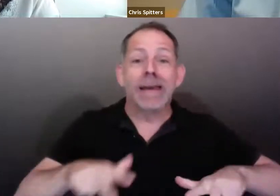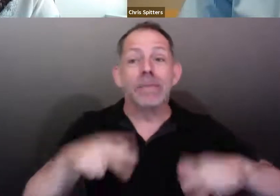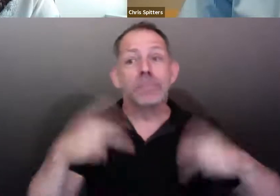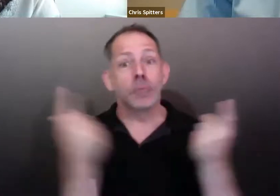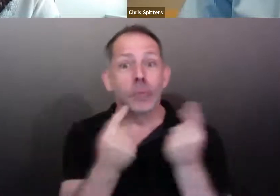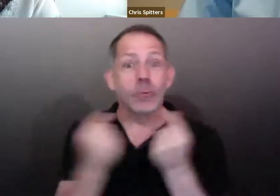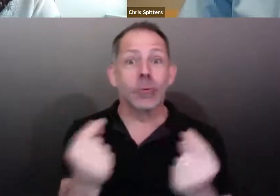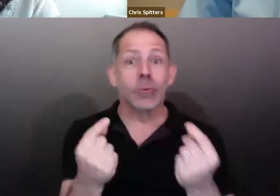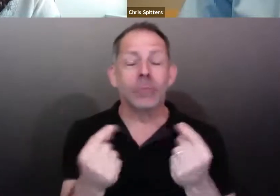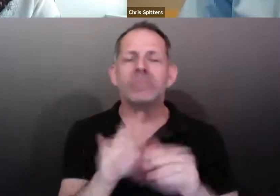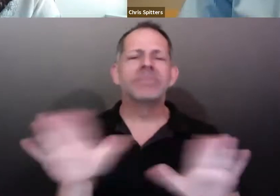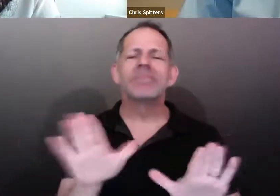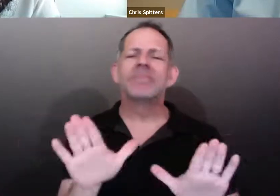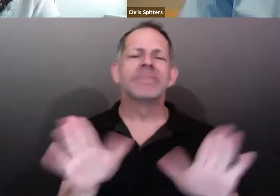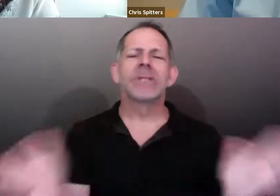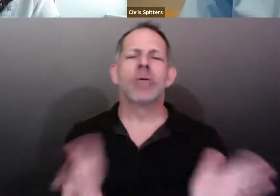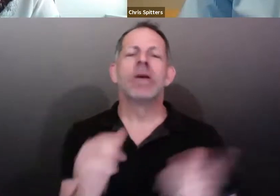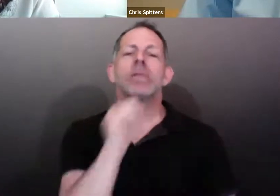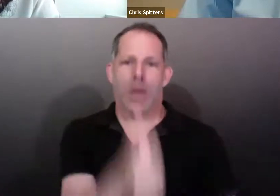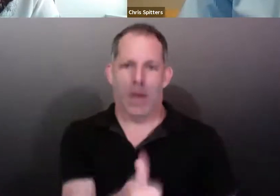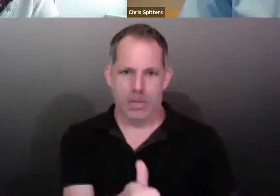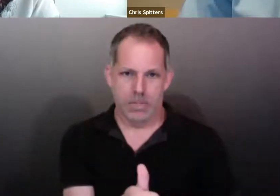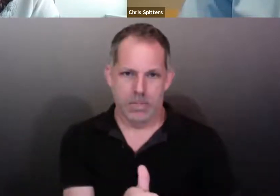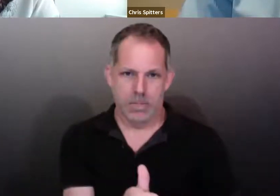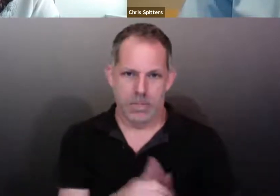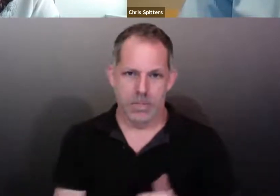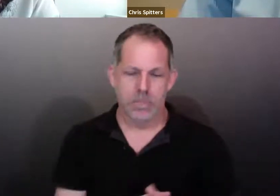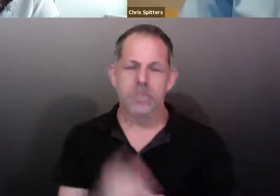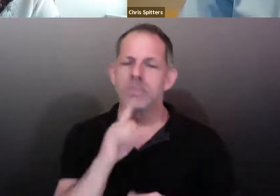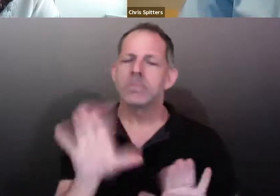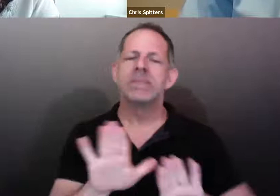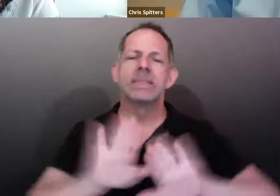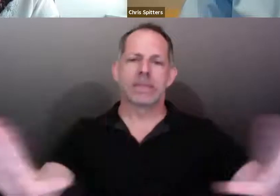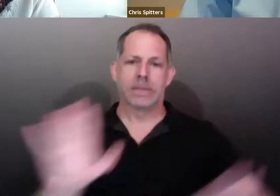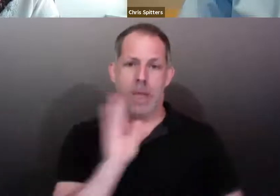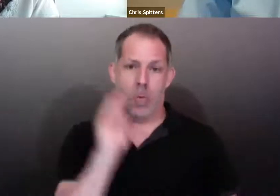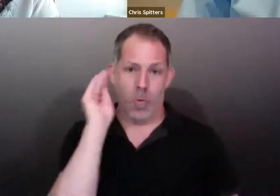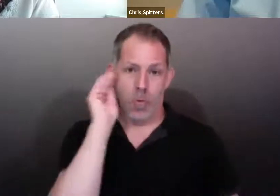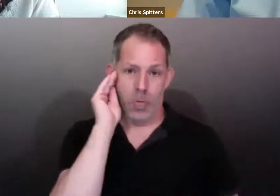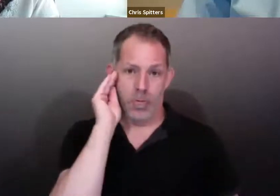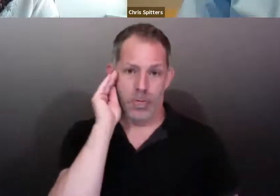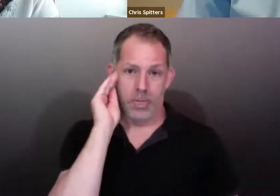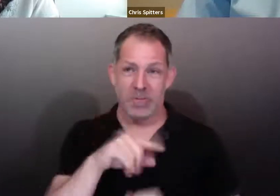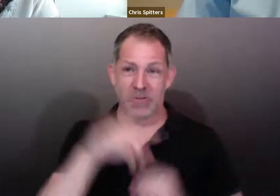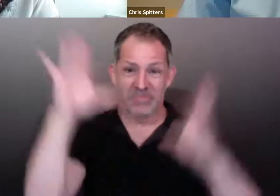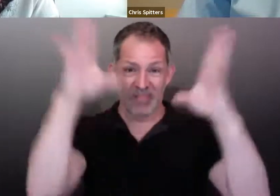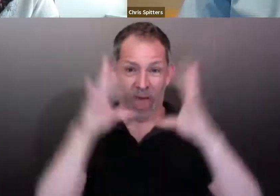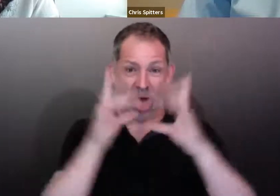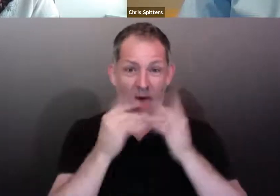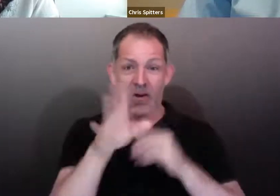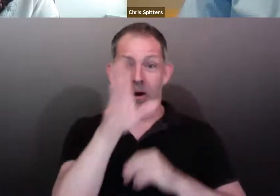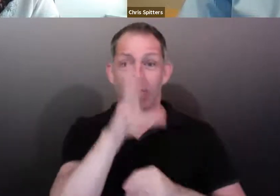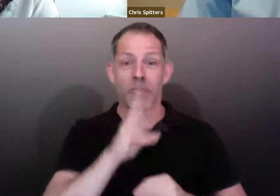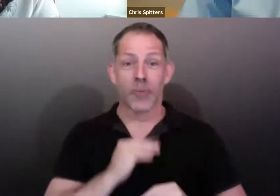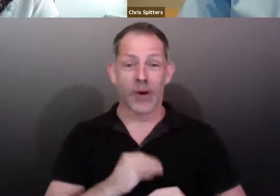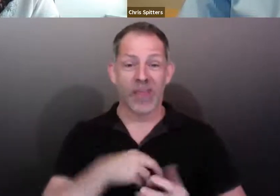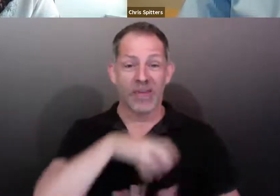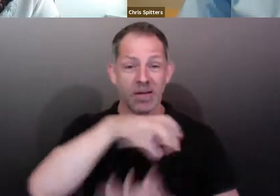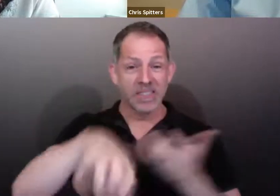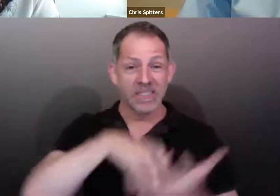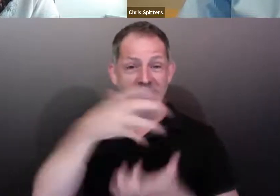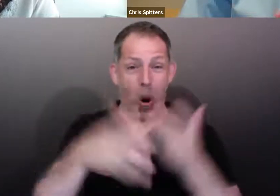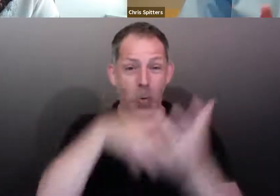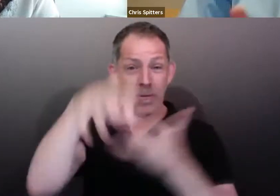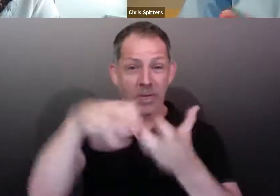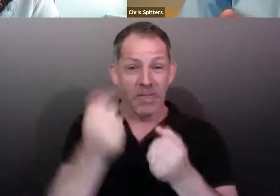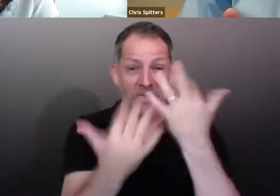outdoor activity, the air quality is such that it's really not a good idea for anyone. And then we really want to encourage people who